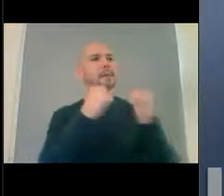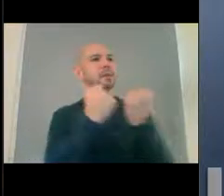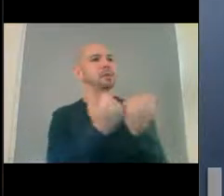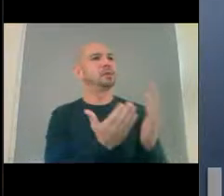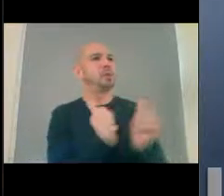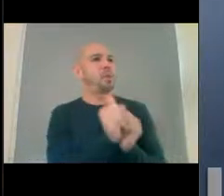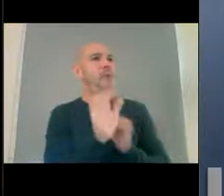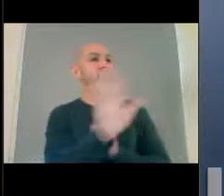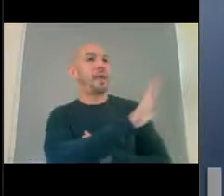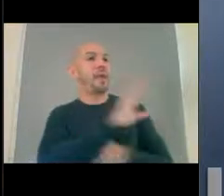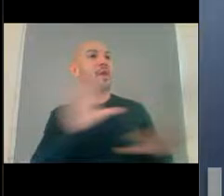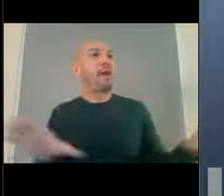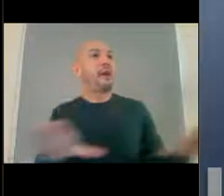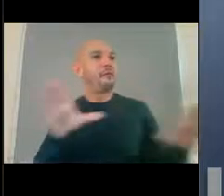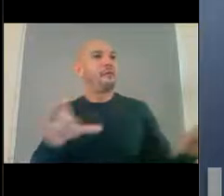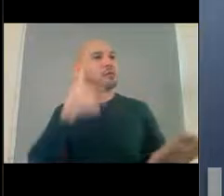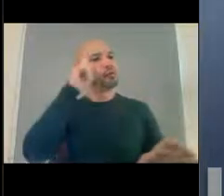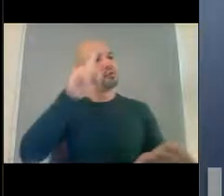leverage more funding